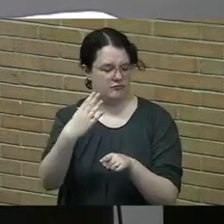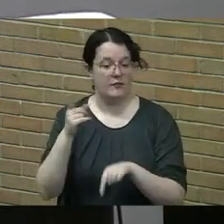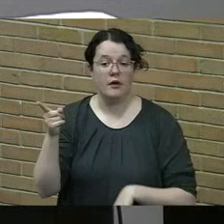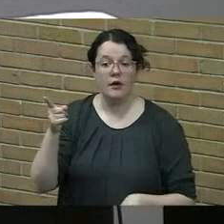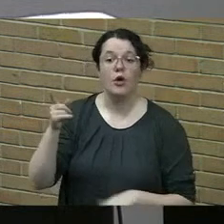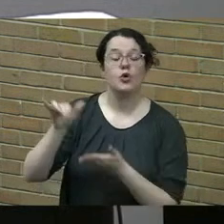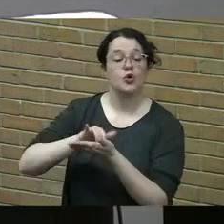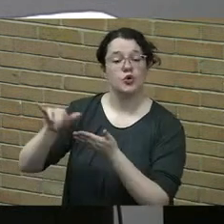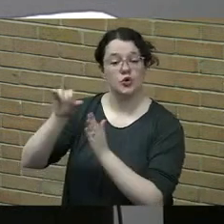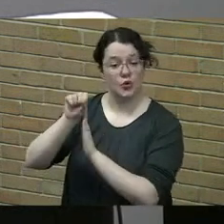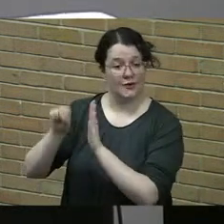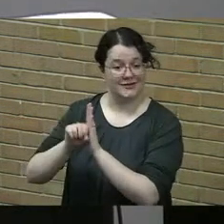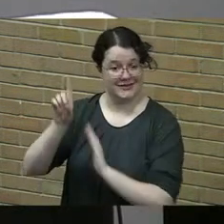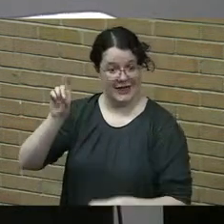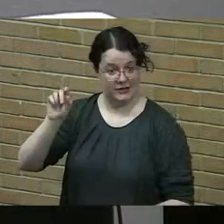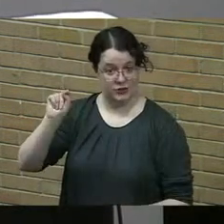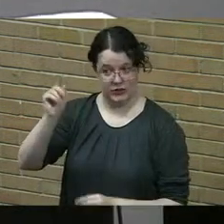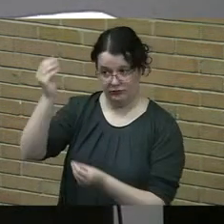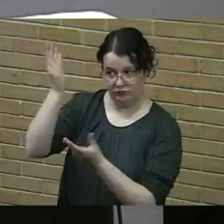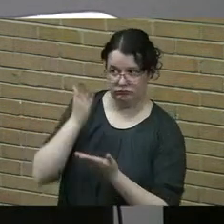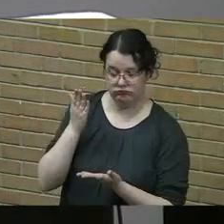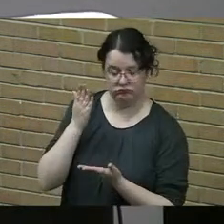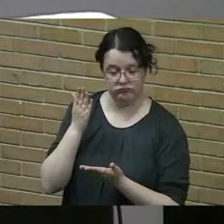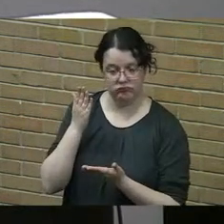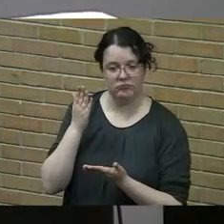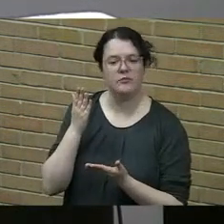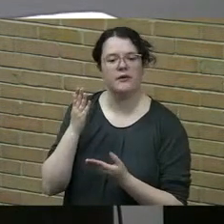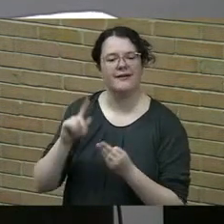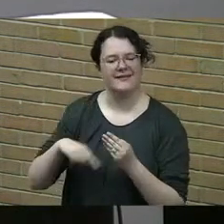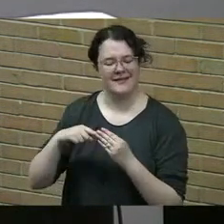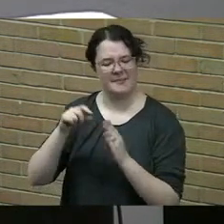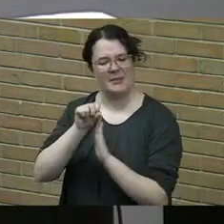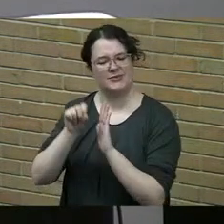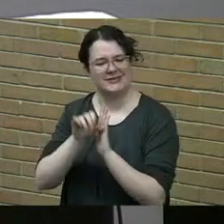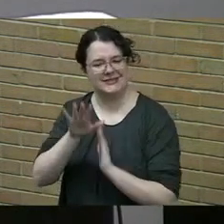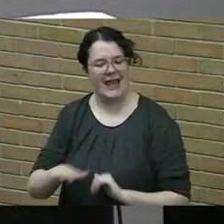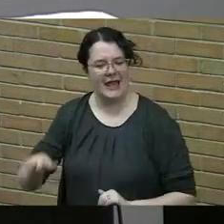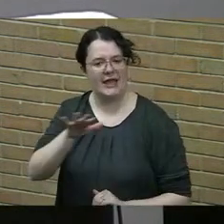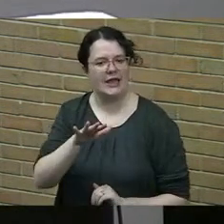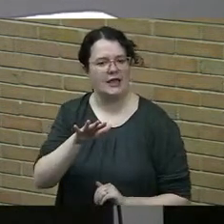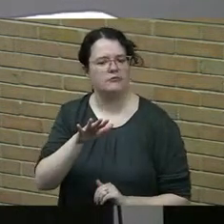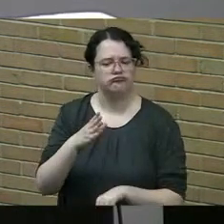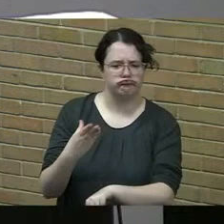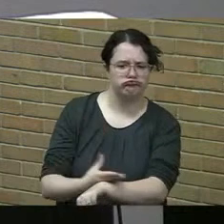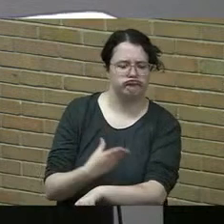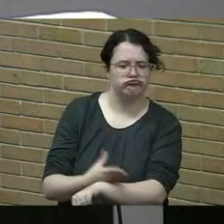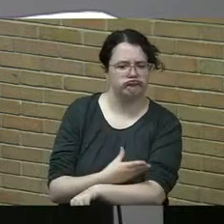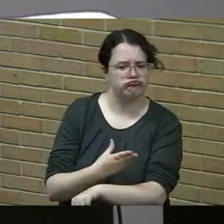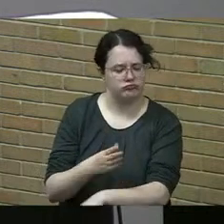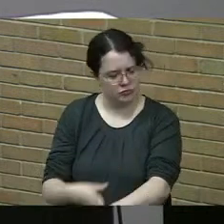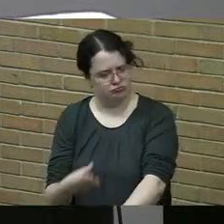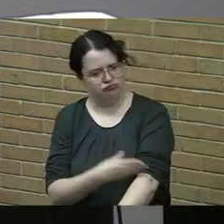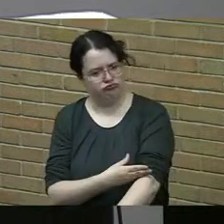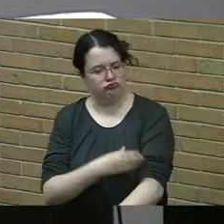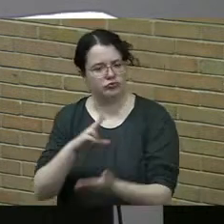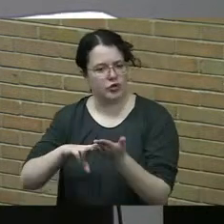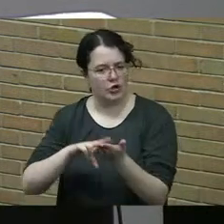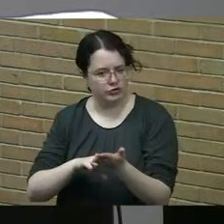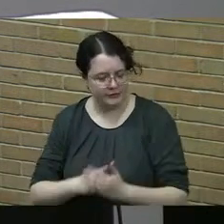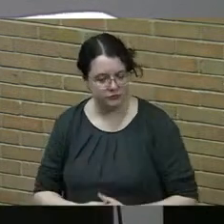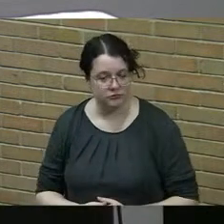State Department of Transportation regarding a statewide optimization contract. The New York State